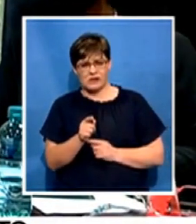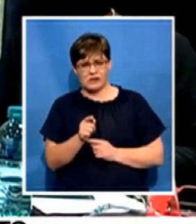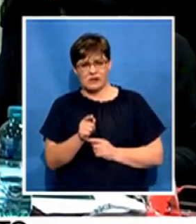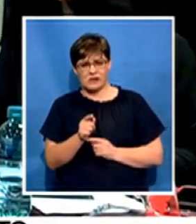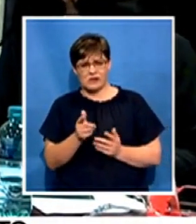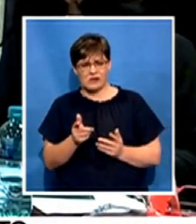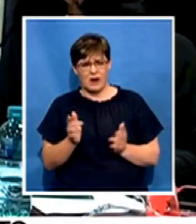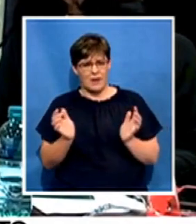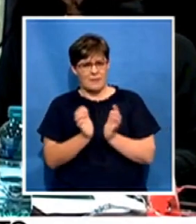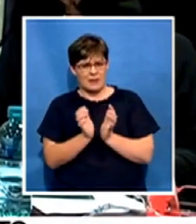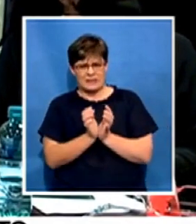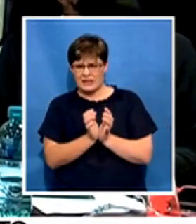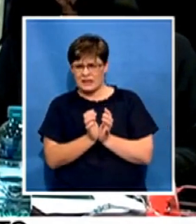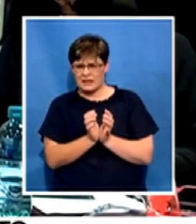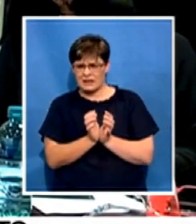secondly,